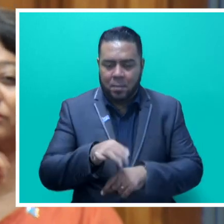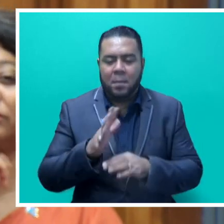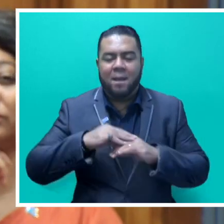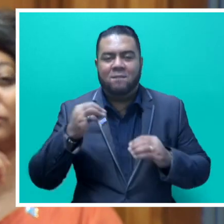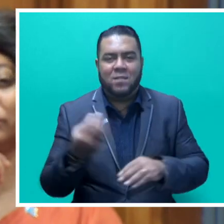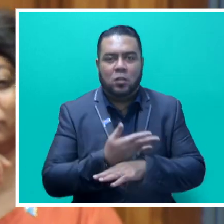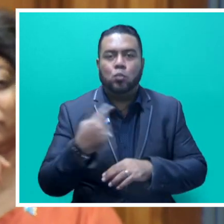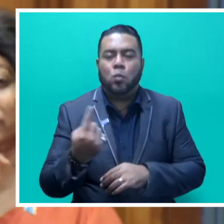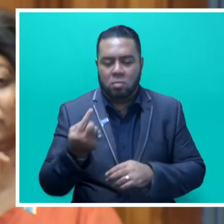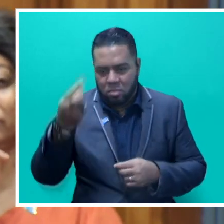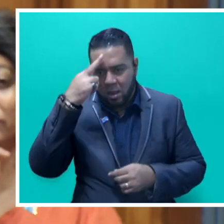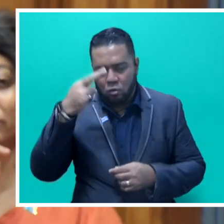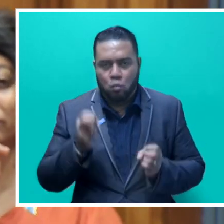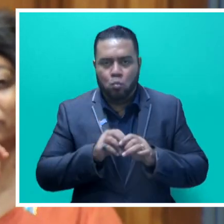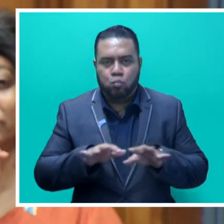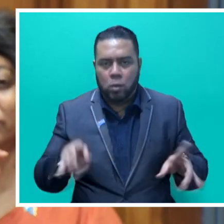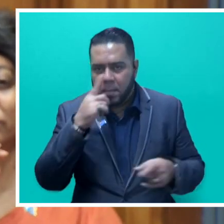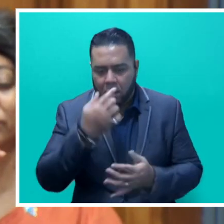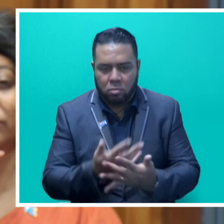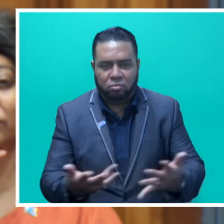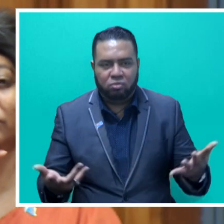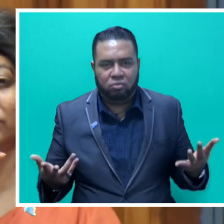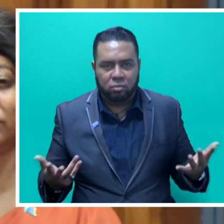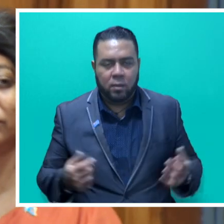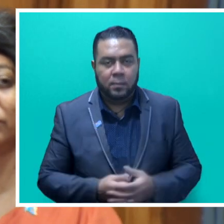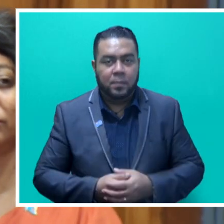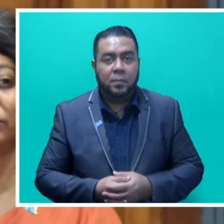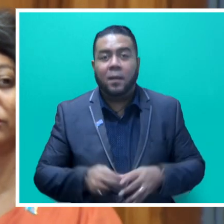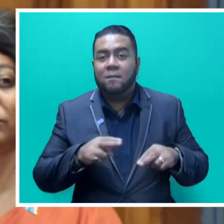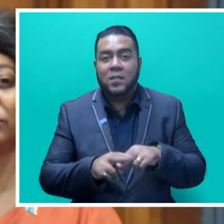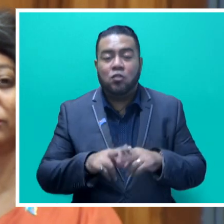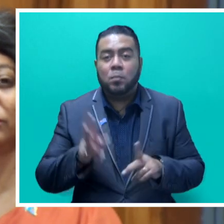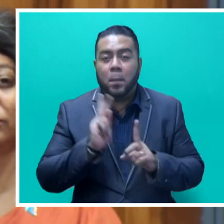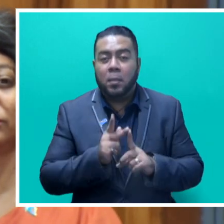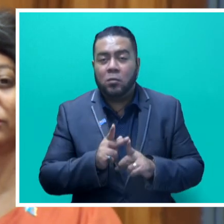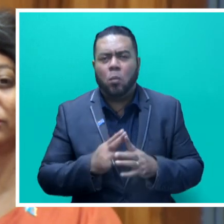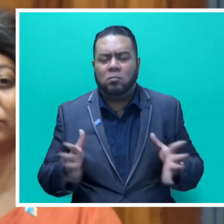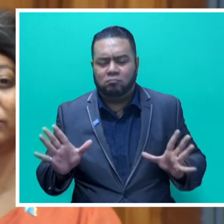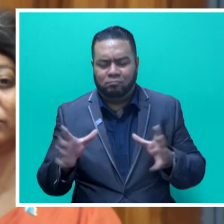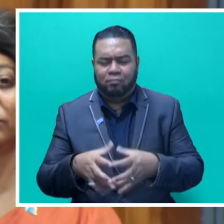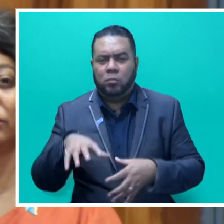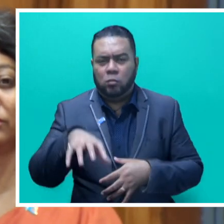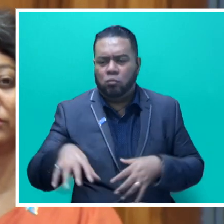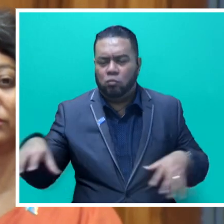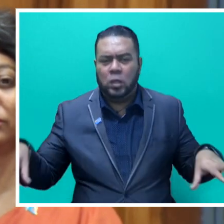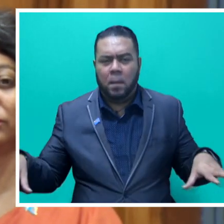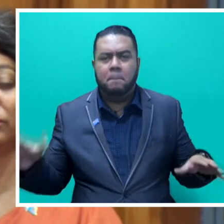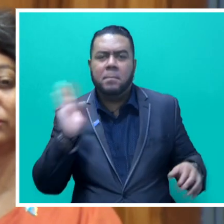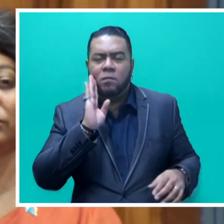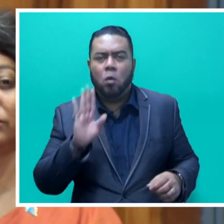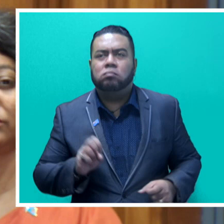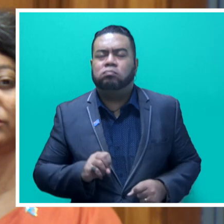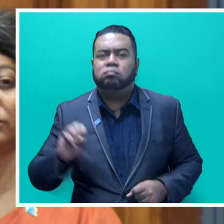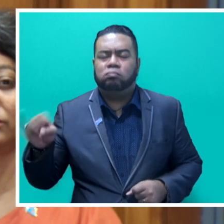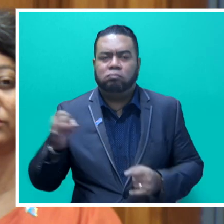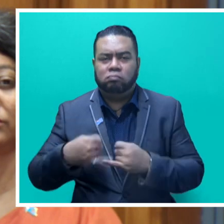nation. Honorable Speaker, sir, Fiji's population was once concentrated in the rural areas and maritime islands.